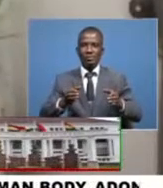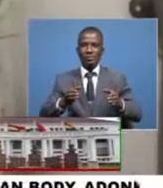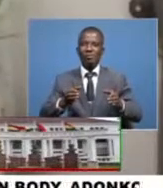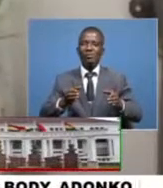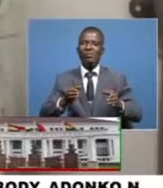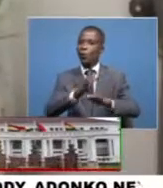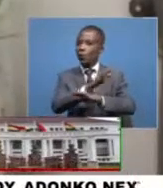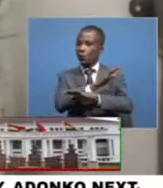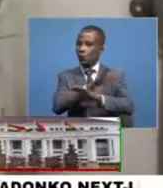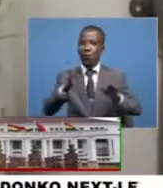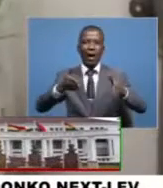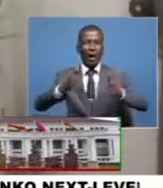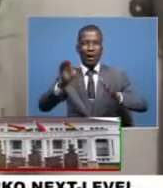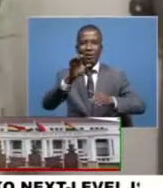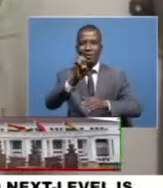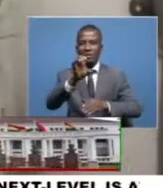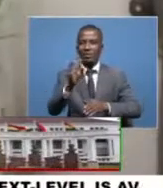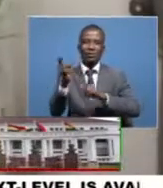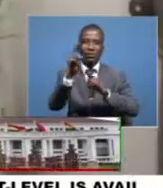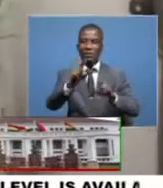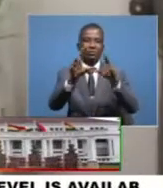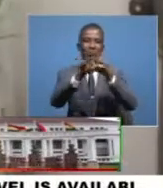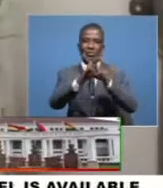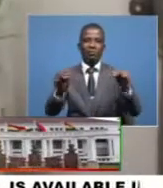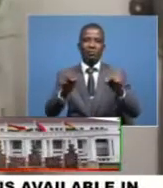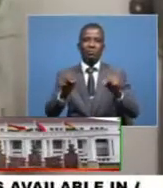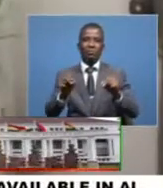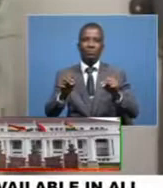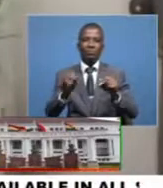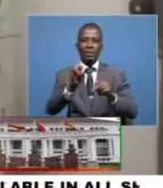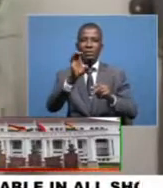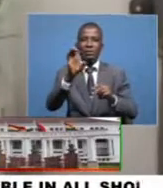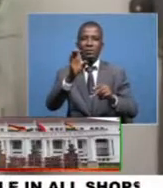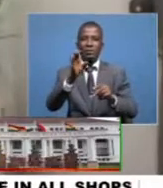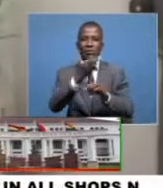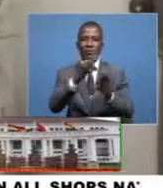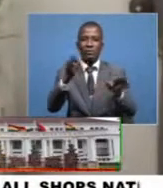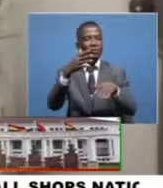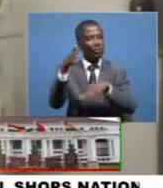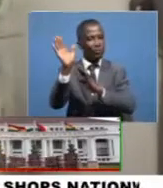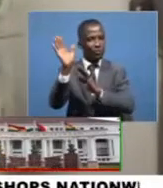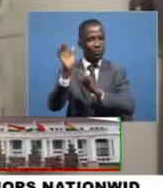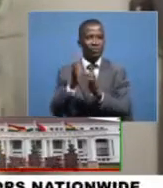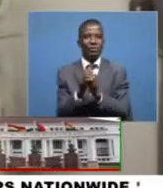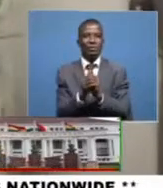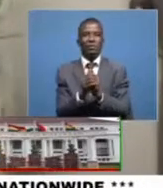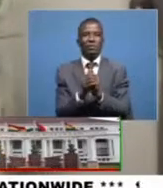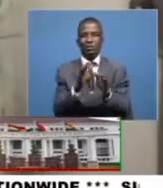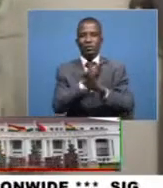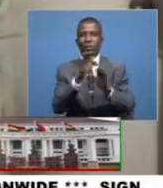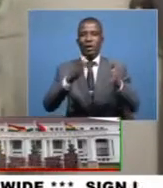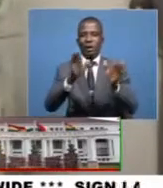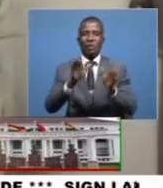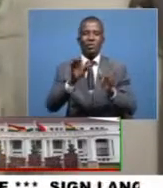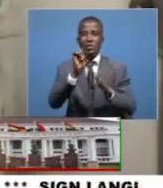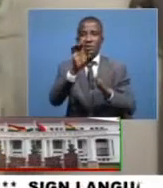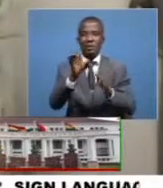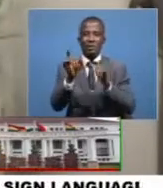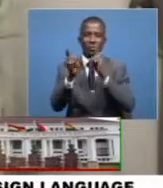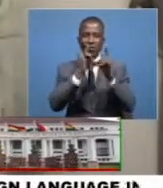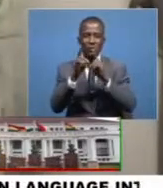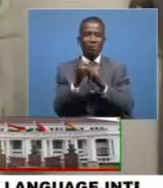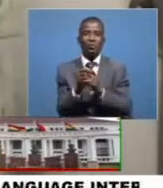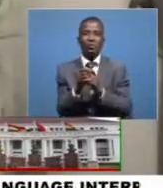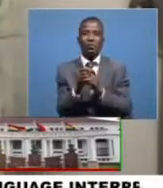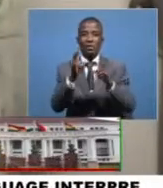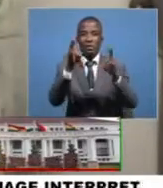objection taken by the petitioner in relation to the respondents not opening their case or deciding to close their case